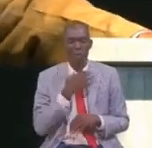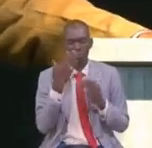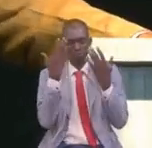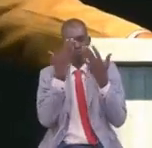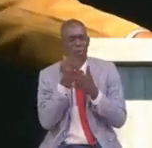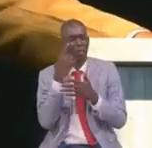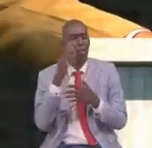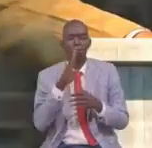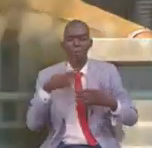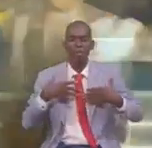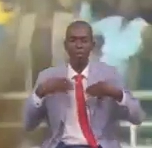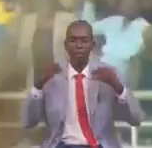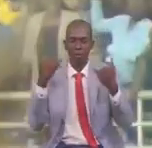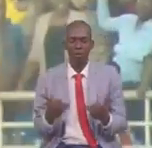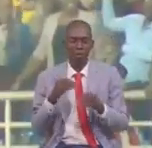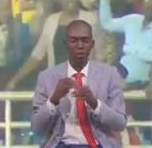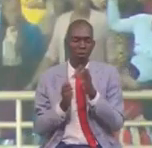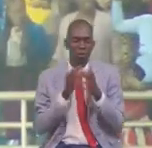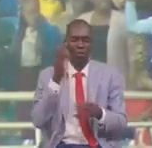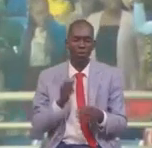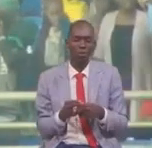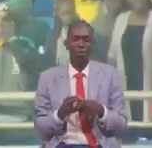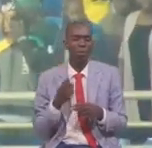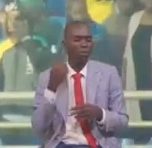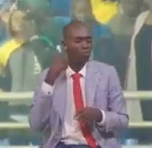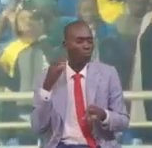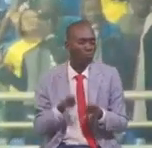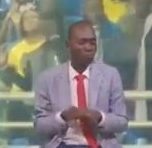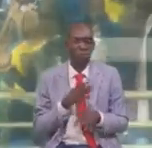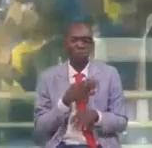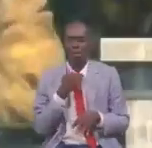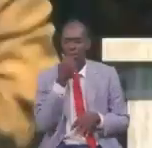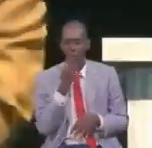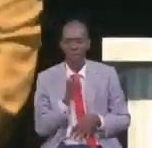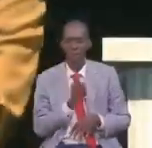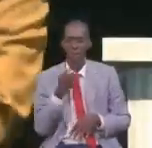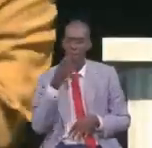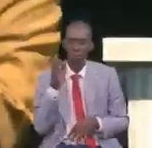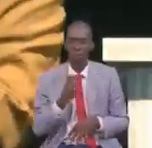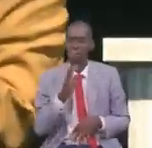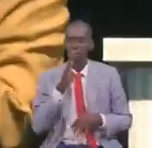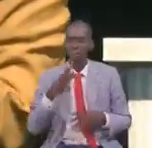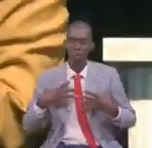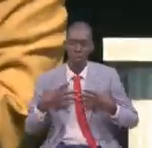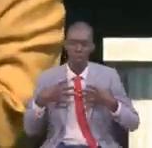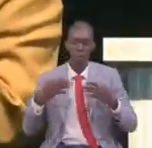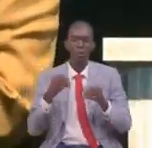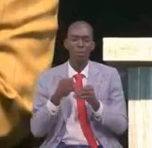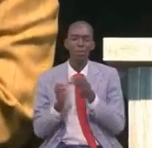healed in Jesus' name. Deaf and dumb, I command, be healed